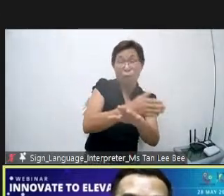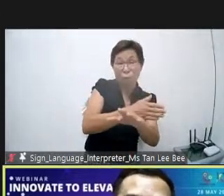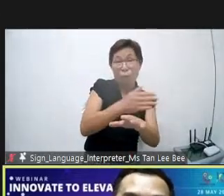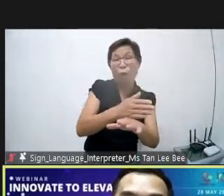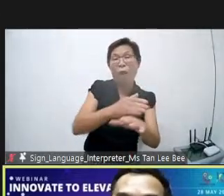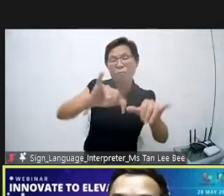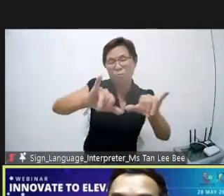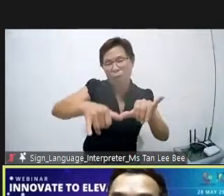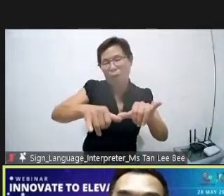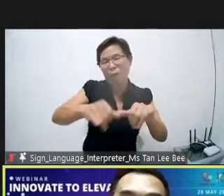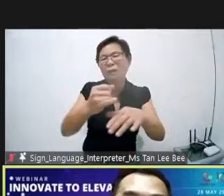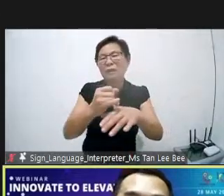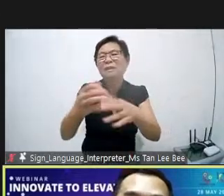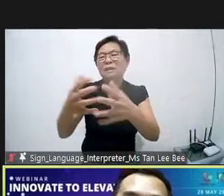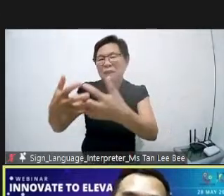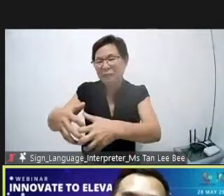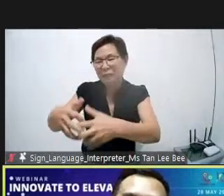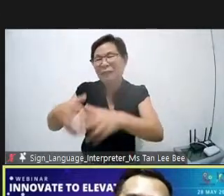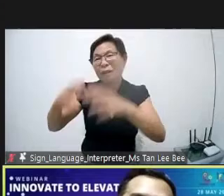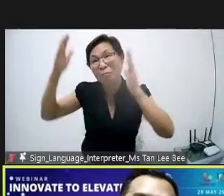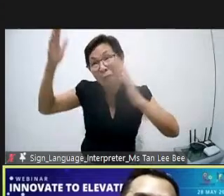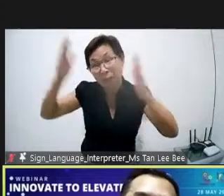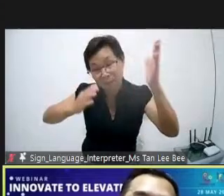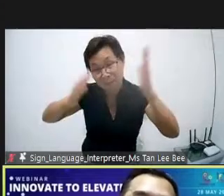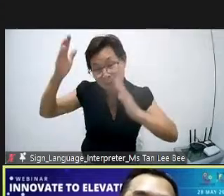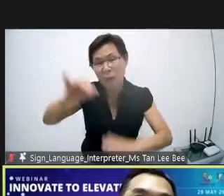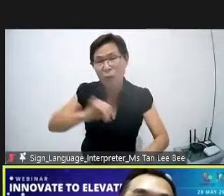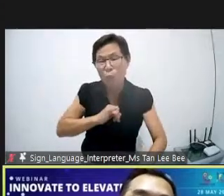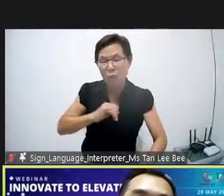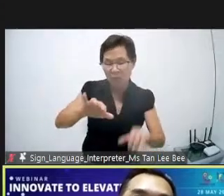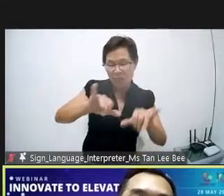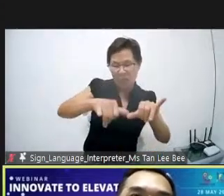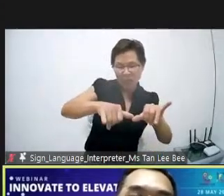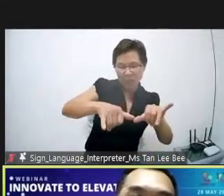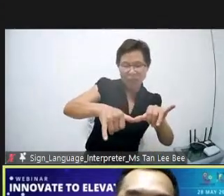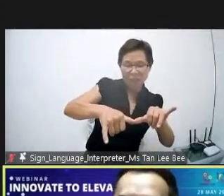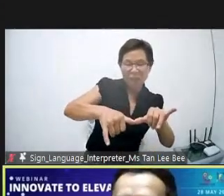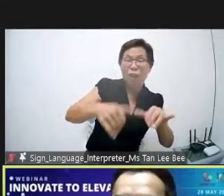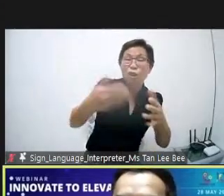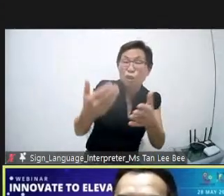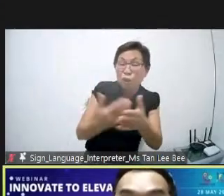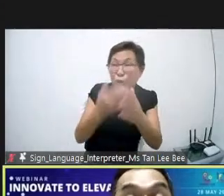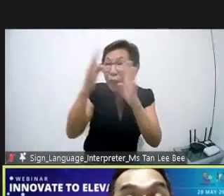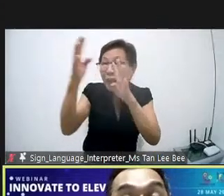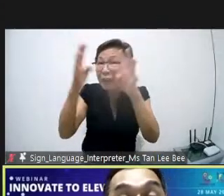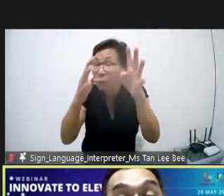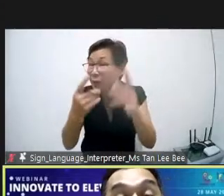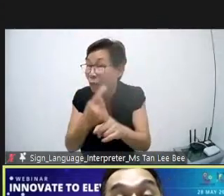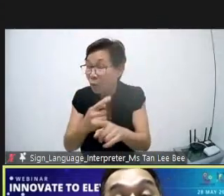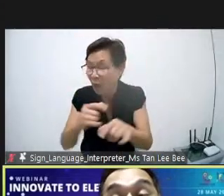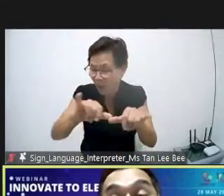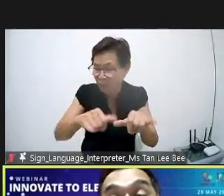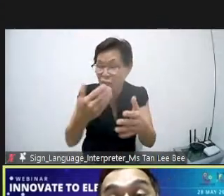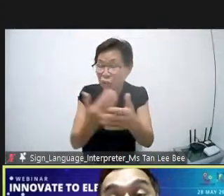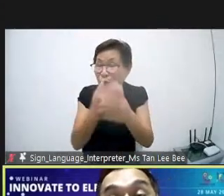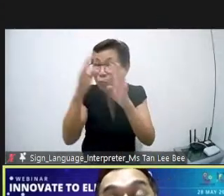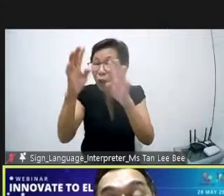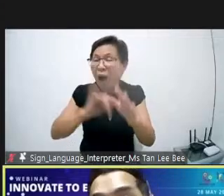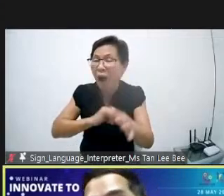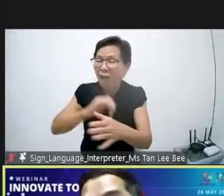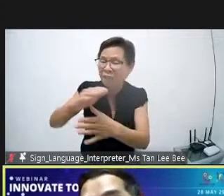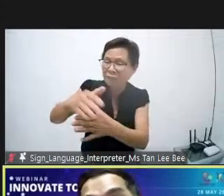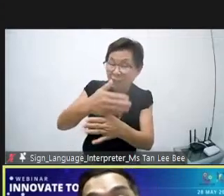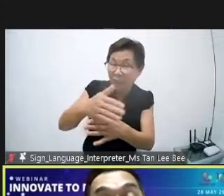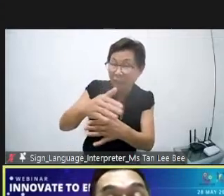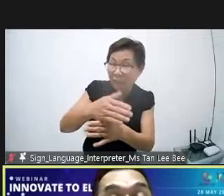automotive industries in Malaysia. So we as engineers, we are innovators in nature. So I just share with all of you just